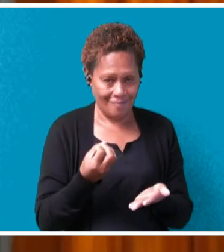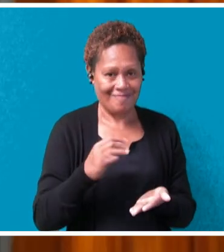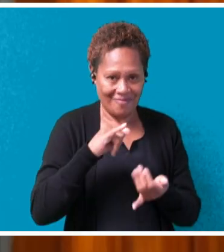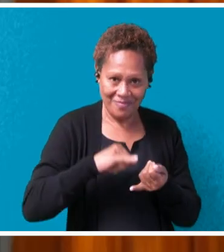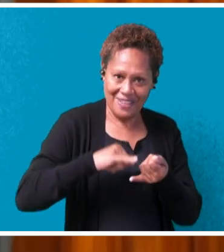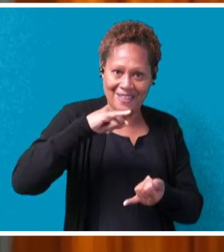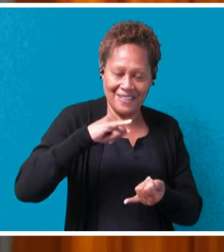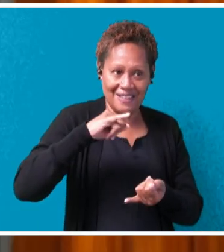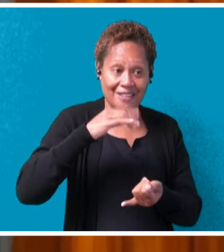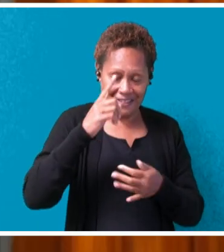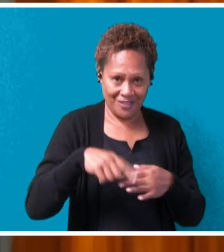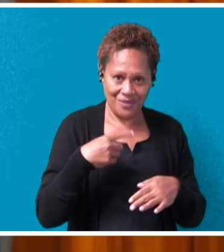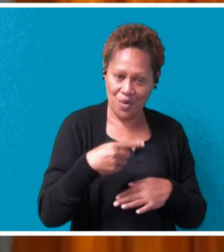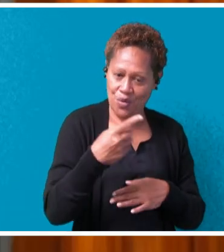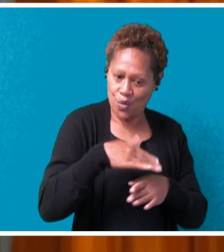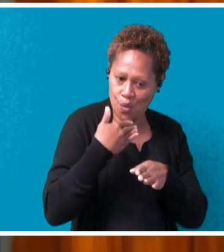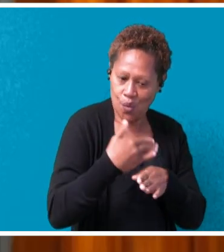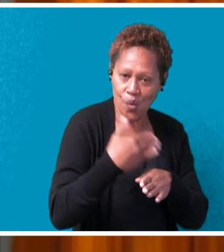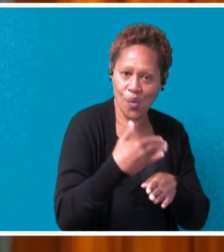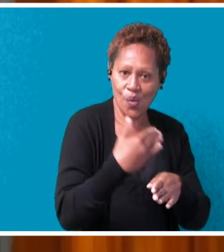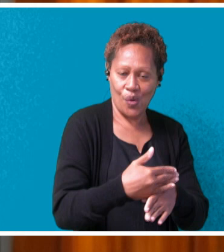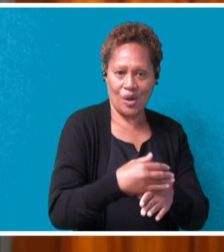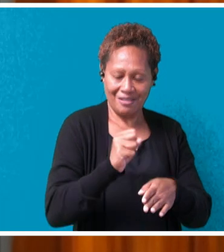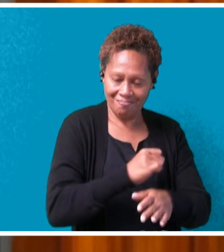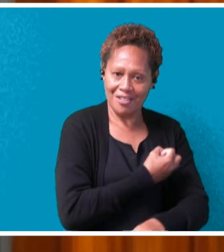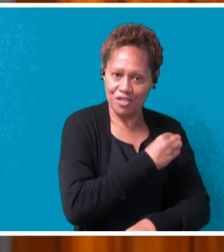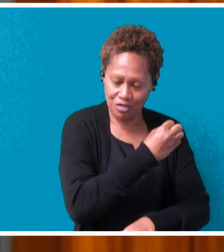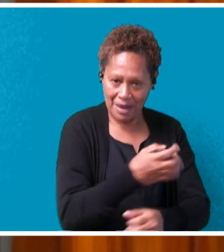Ministry's ongoing efforts to strengthen community-based